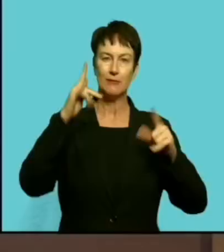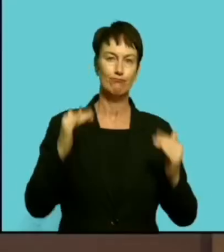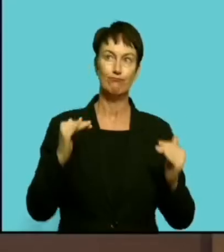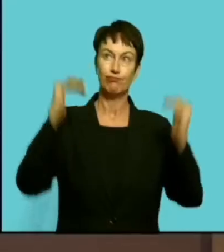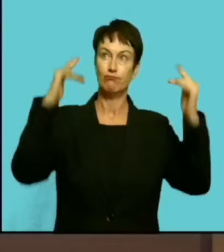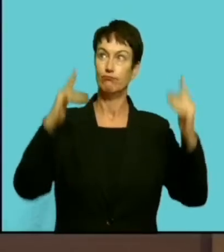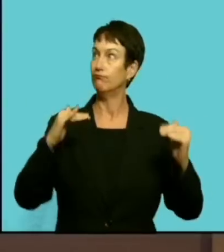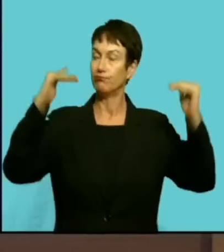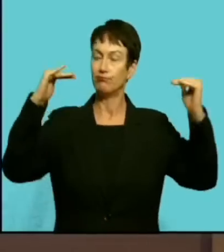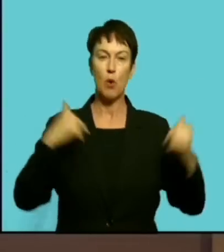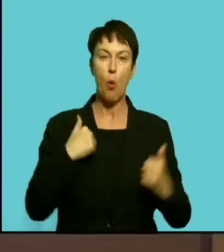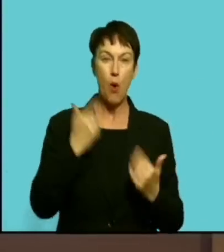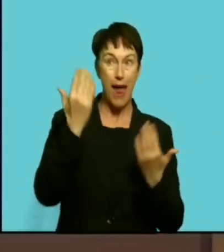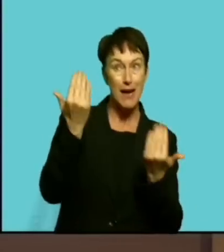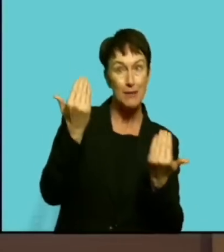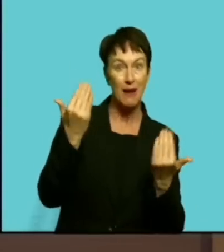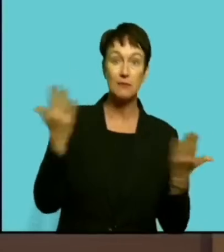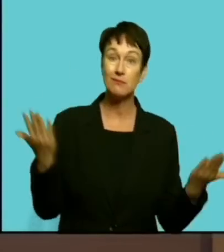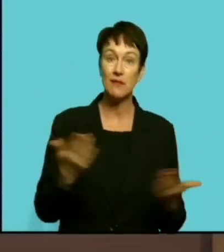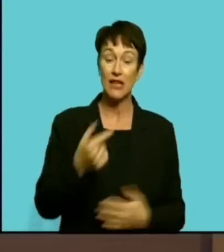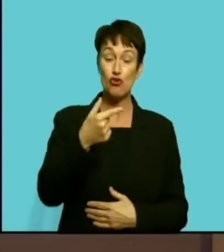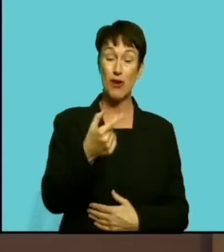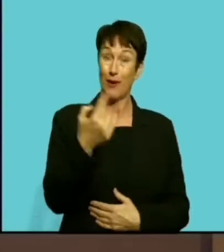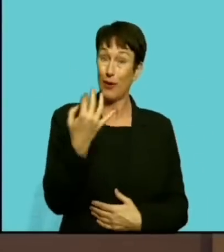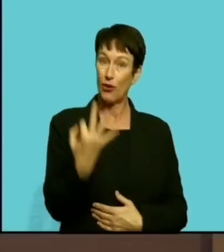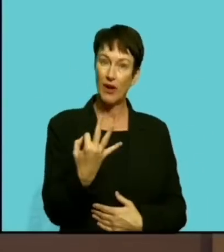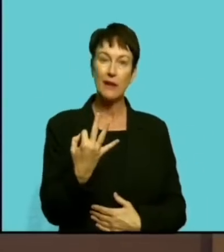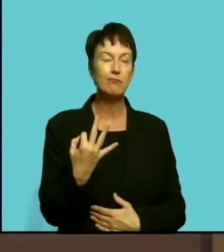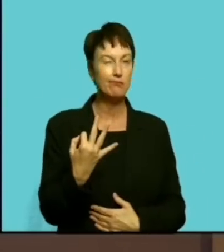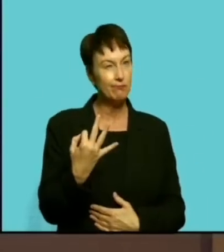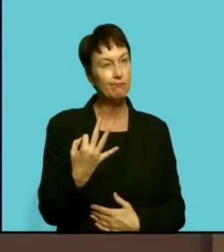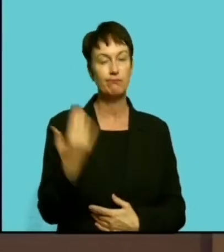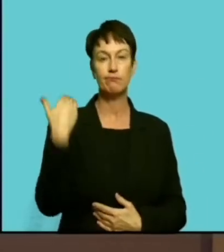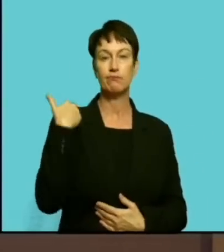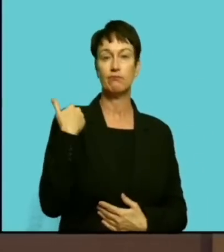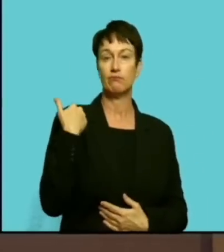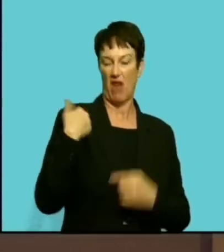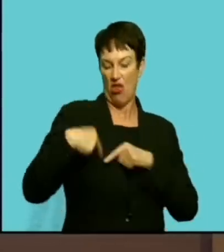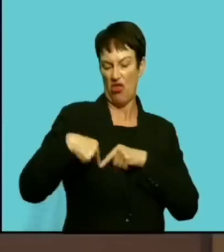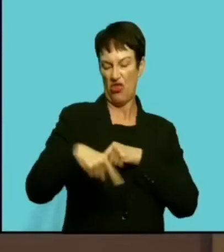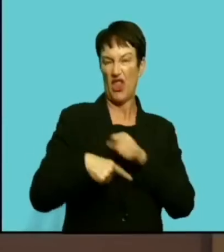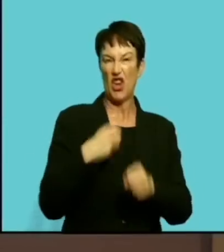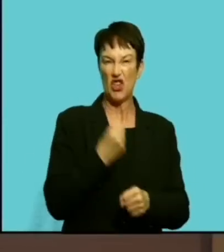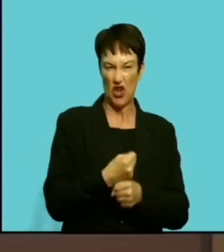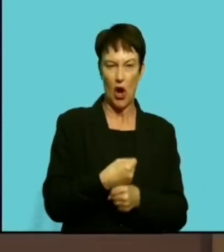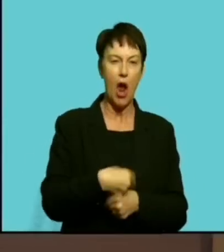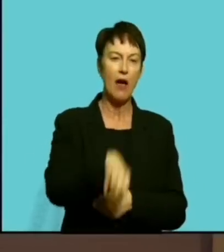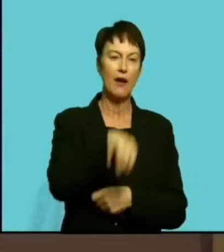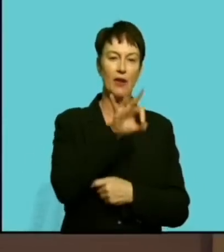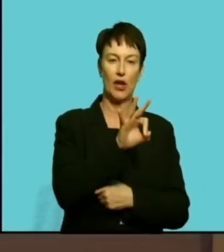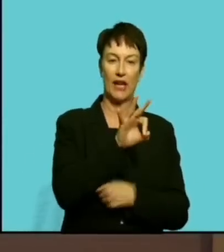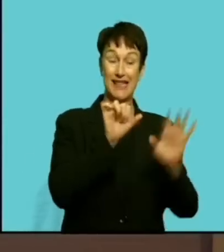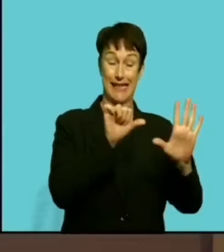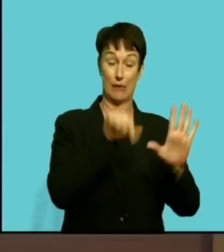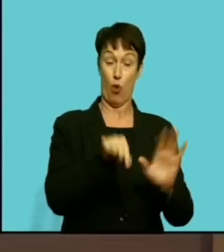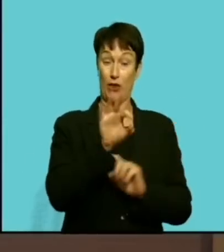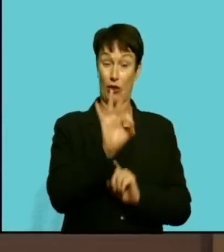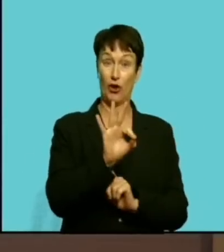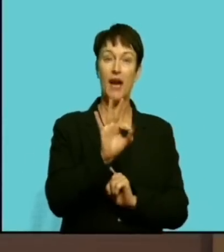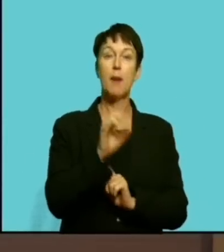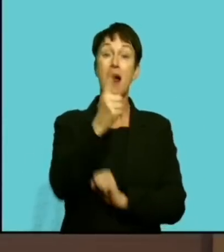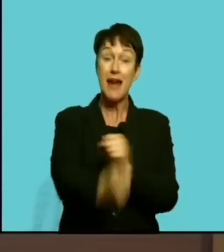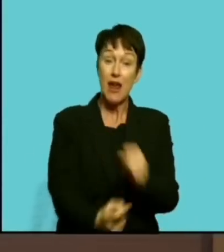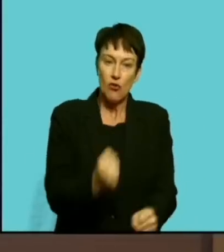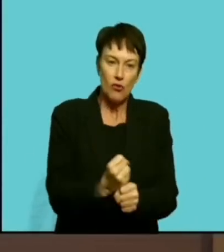G3 is revised higher to 6.3% in 2022 and down to 2.7% in